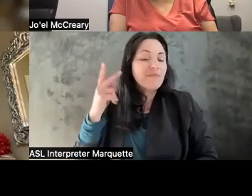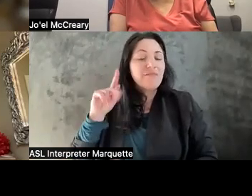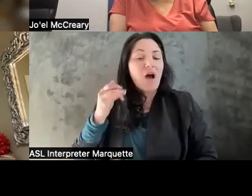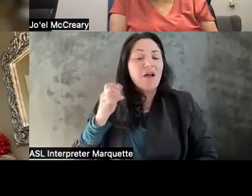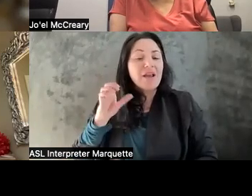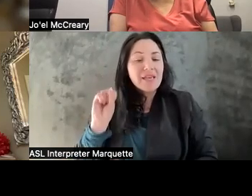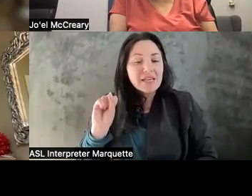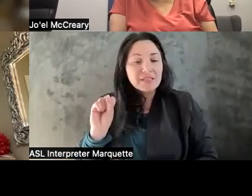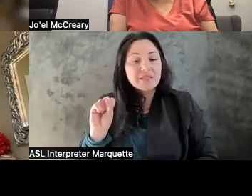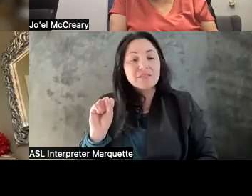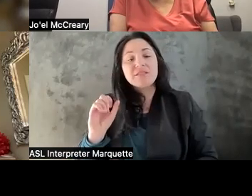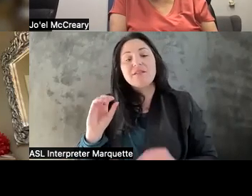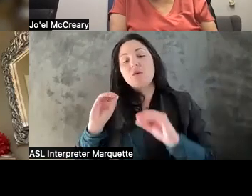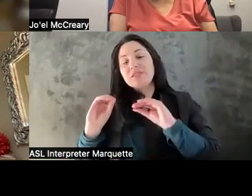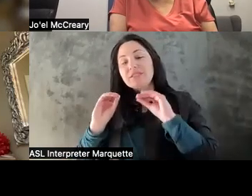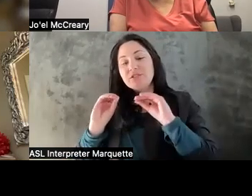as